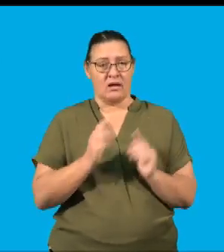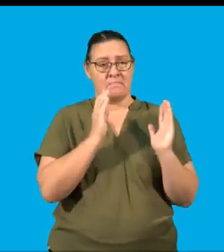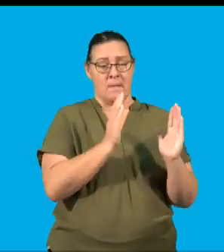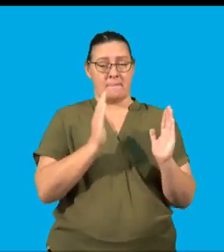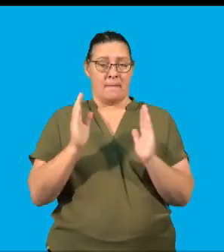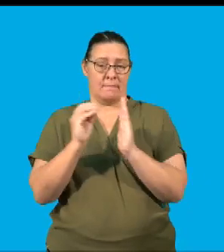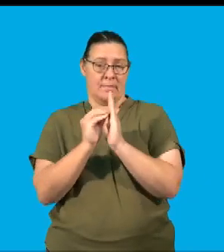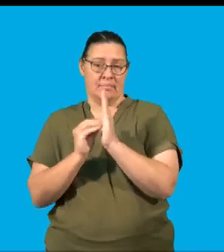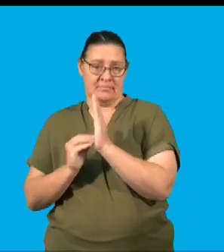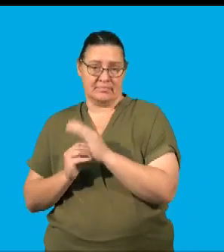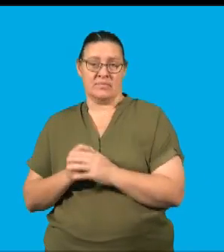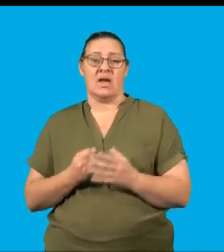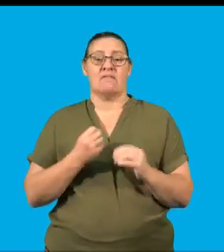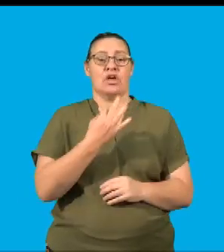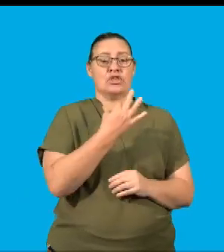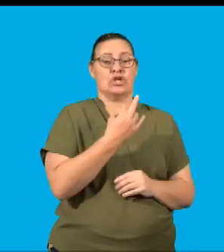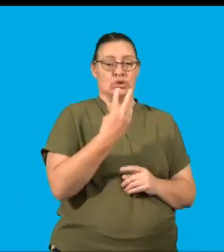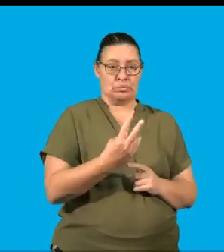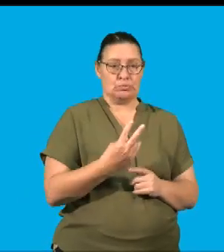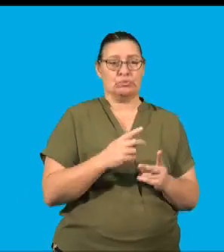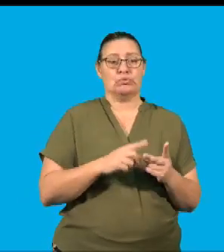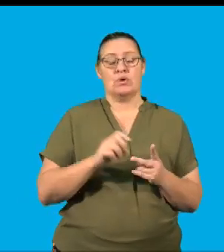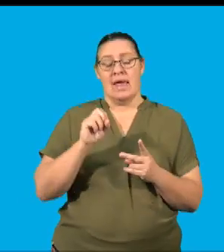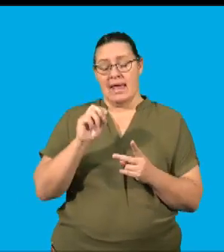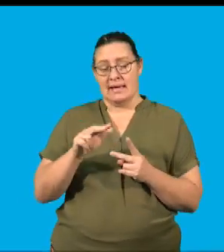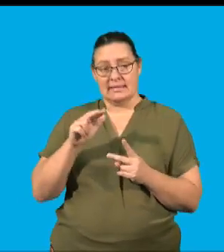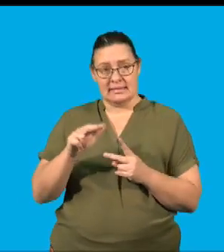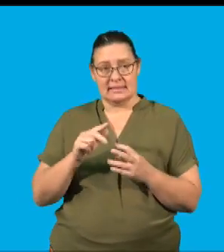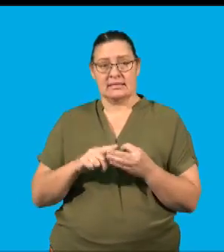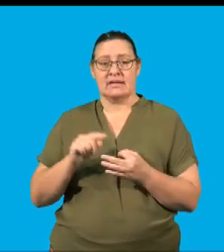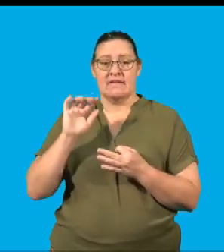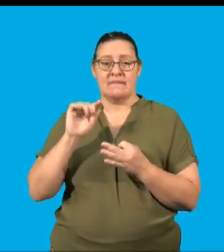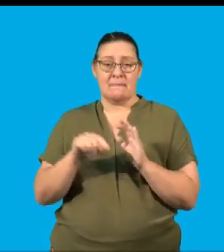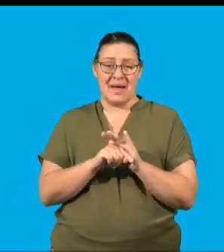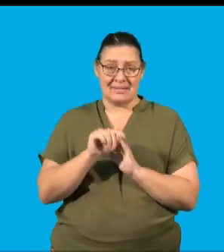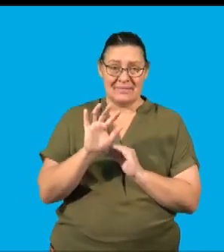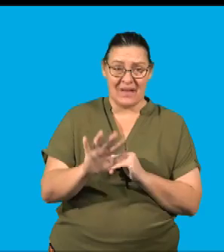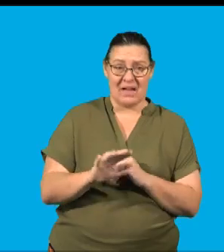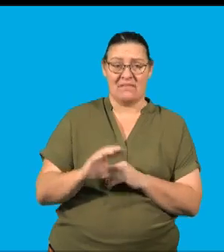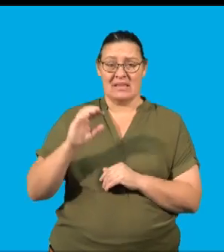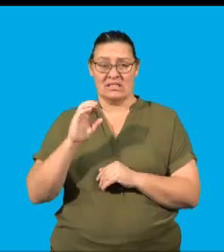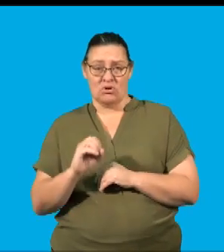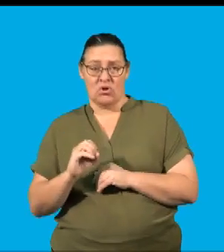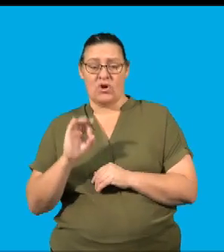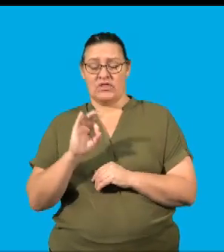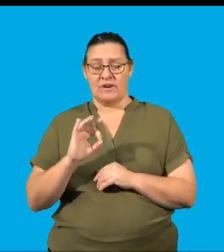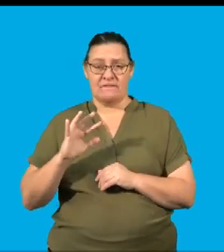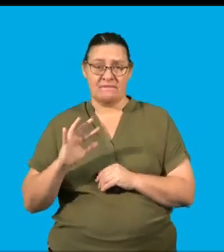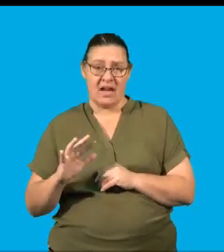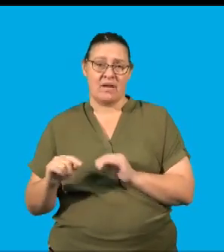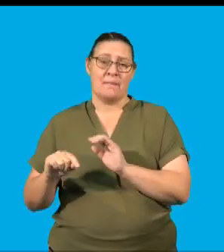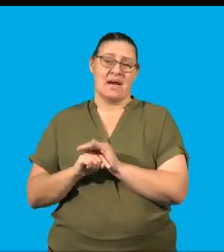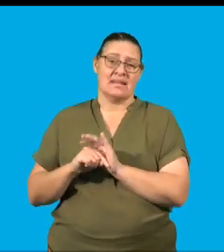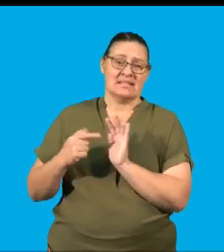recorded. So you've got 32 degrees Celsius, 18 degrees Celsius, minus 5, 0, 35,